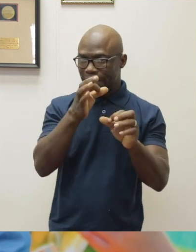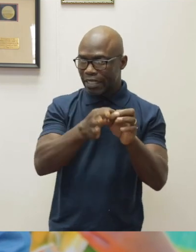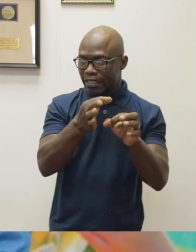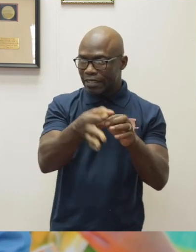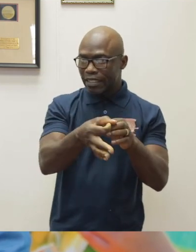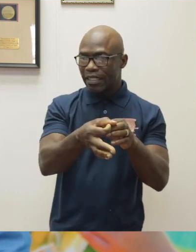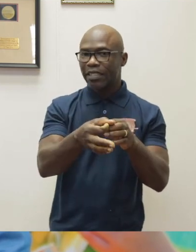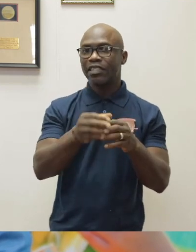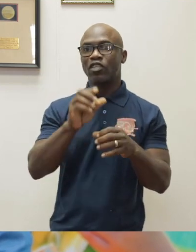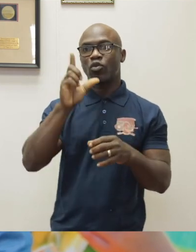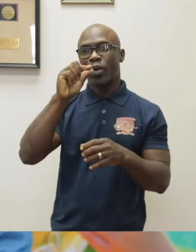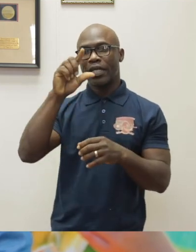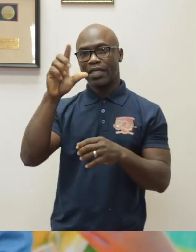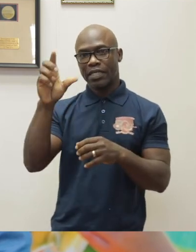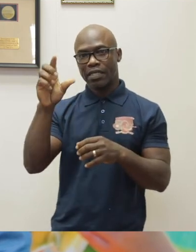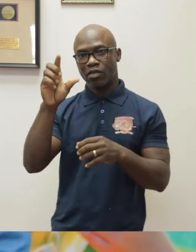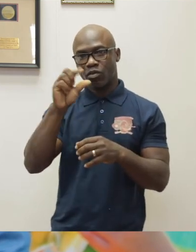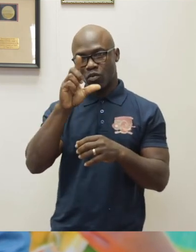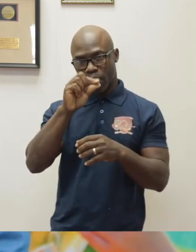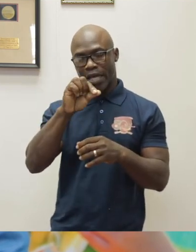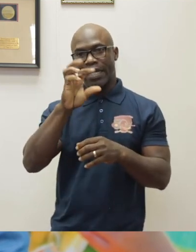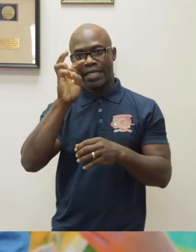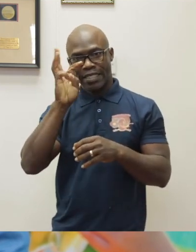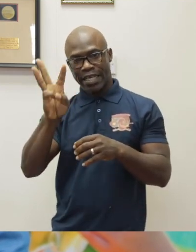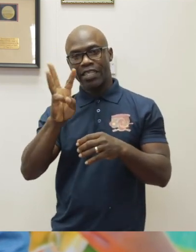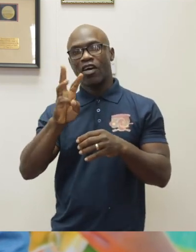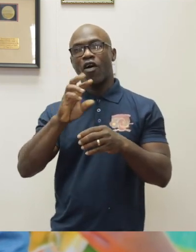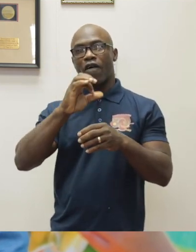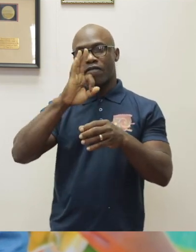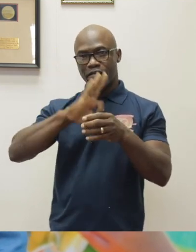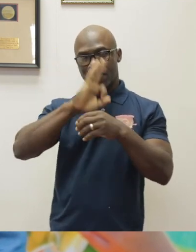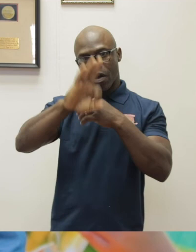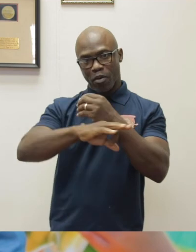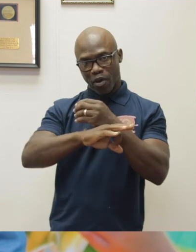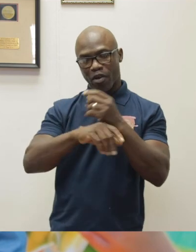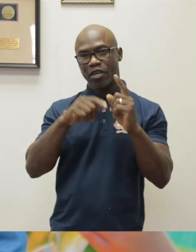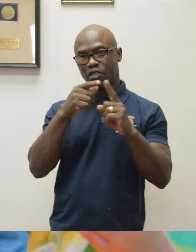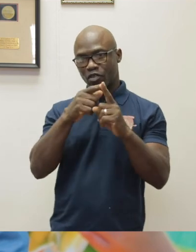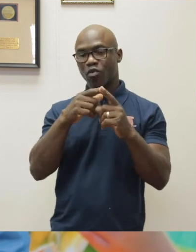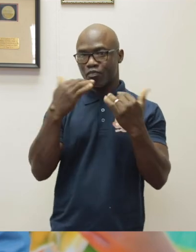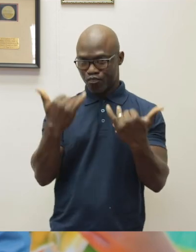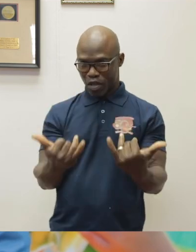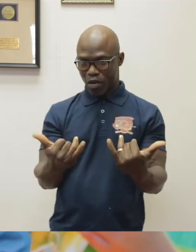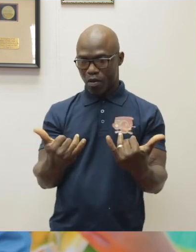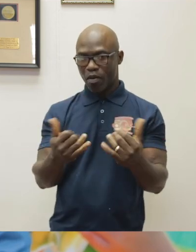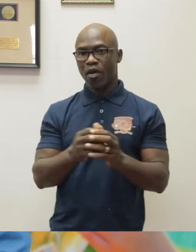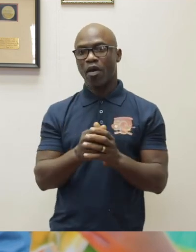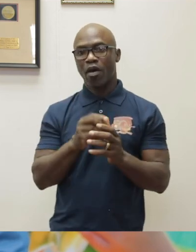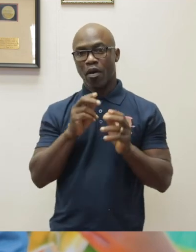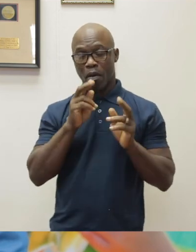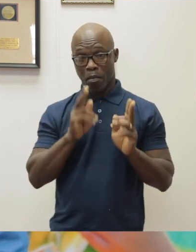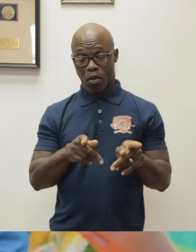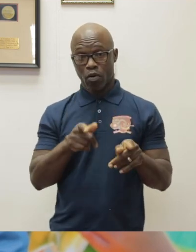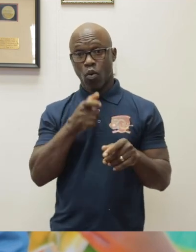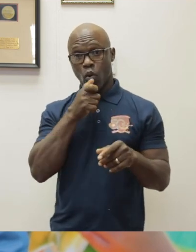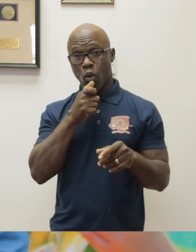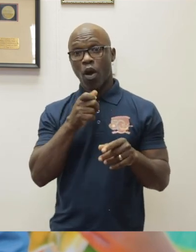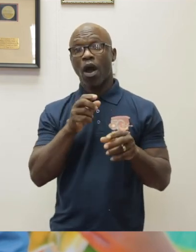26th of February to the 15th of April 2020. The persons who have tested negative